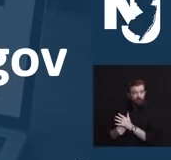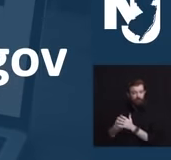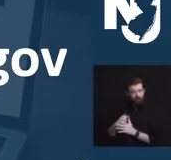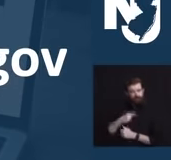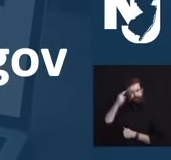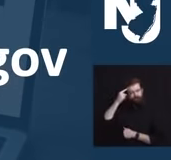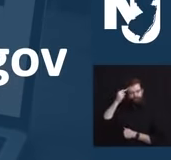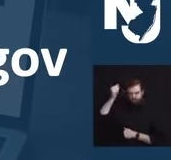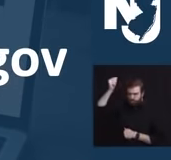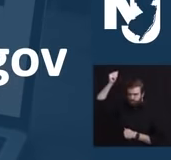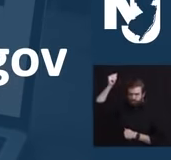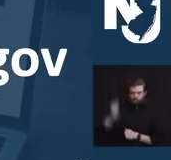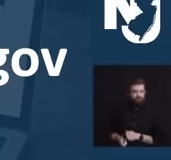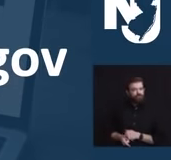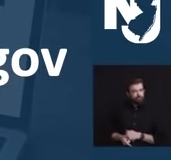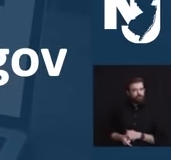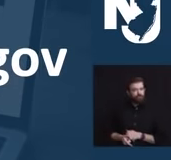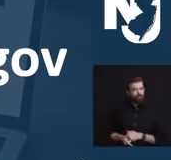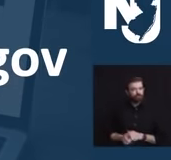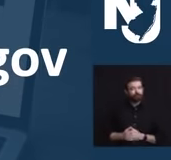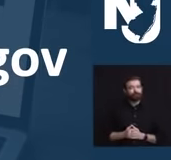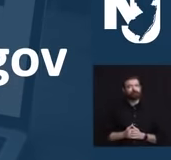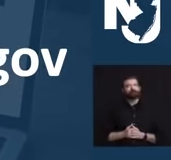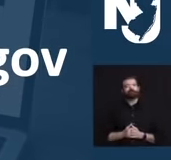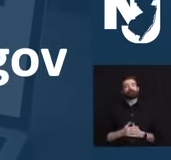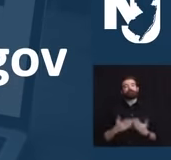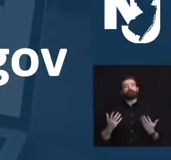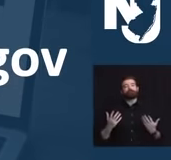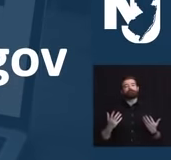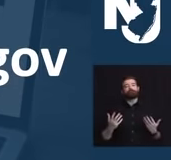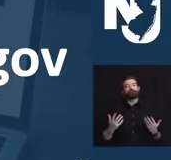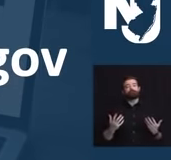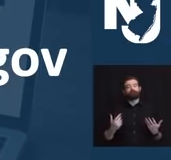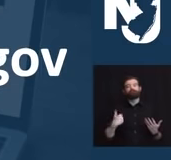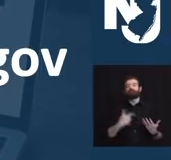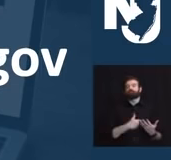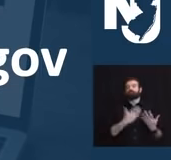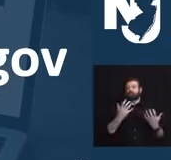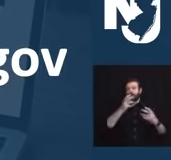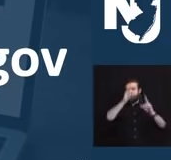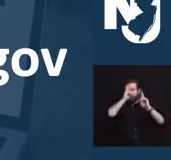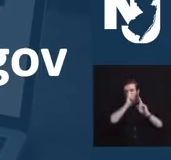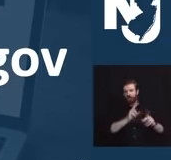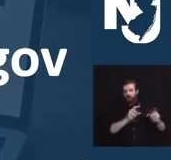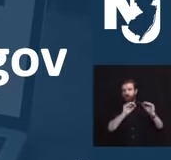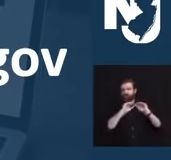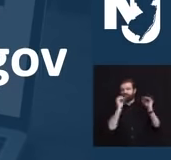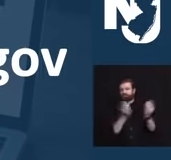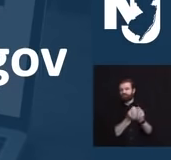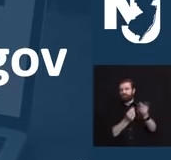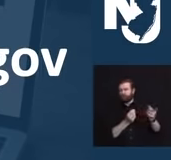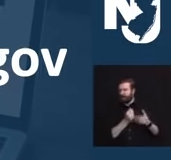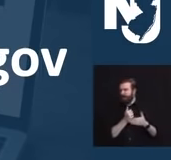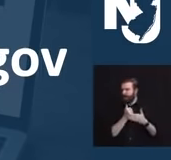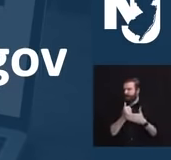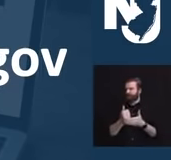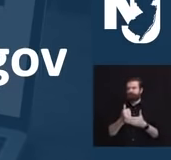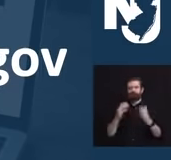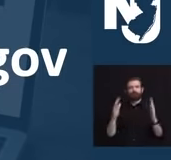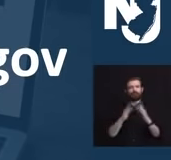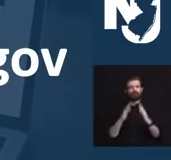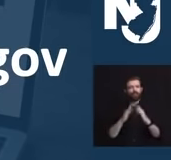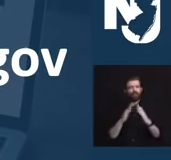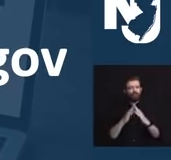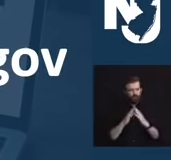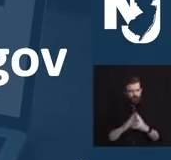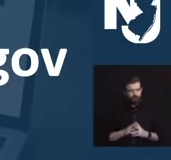Next up, switching gears for a second, let's honor another organization that is helping its community stay strong throughout these times by keeping